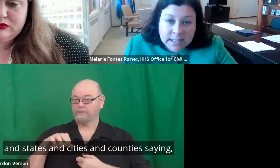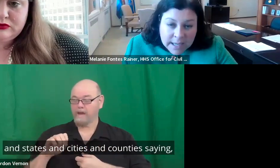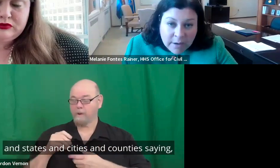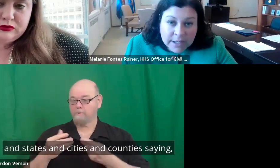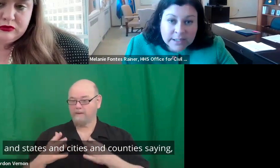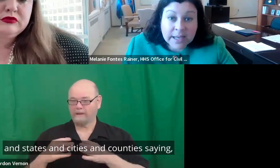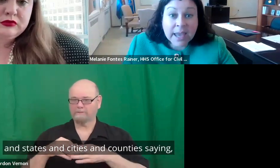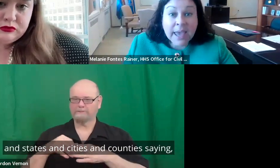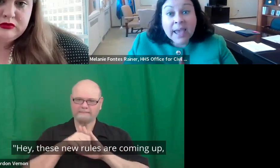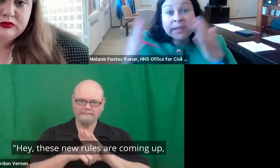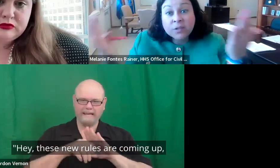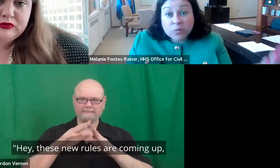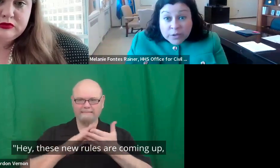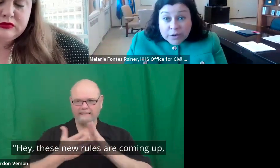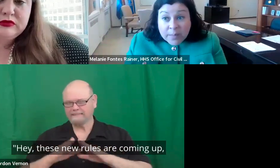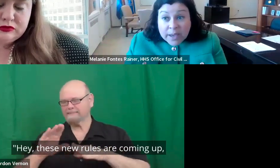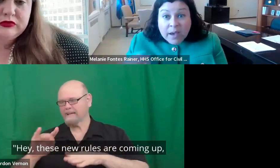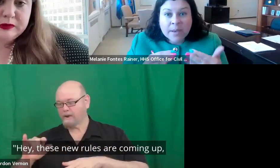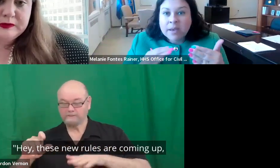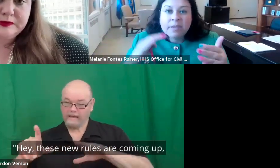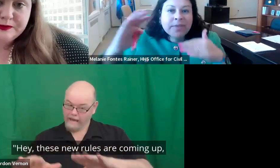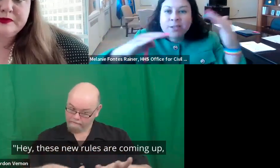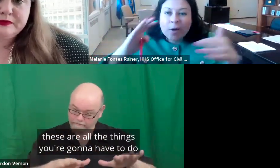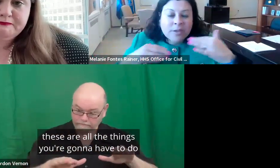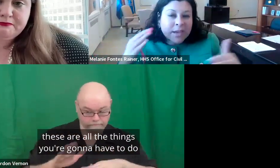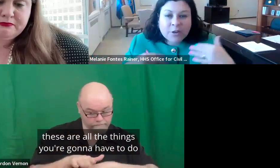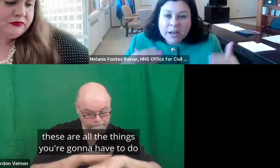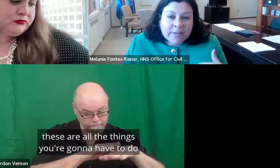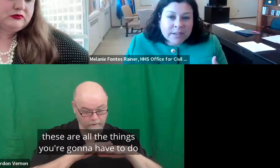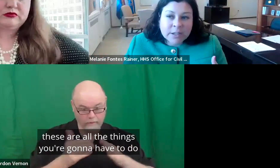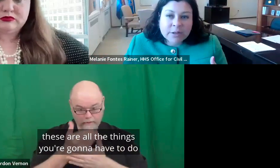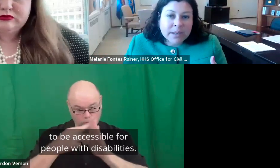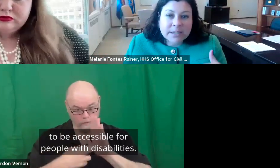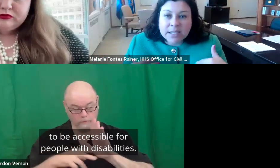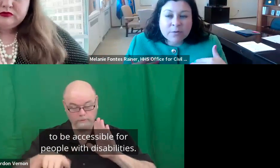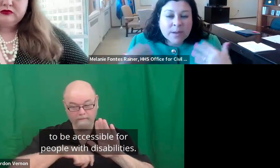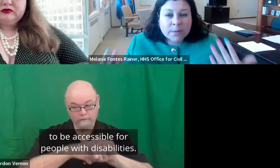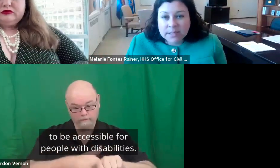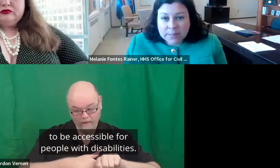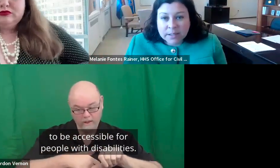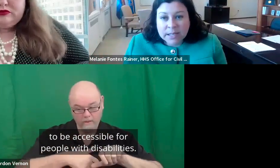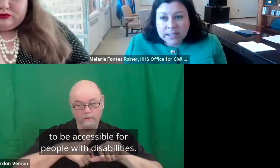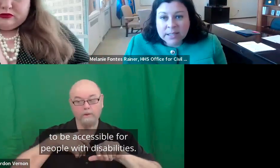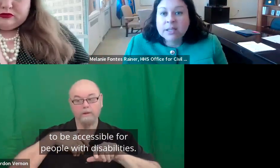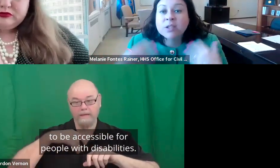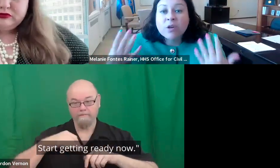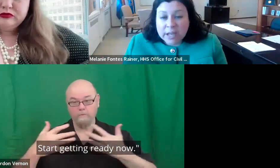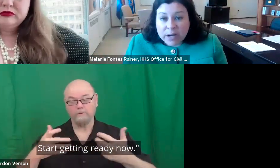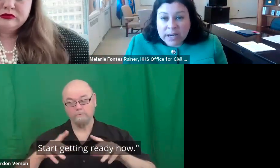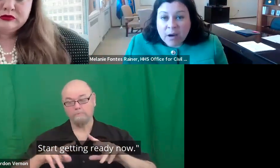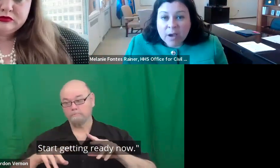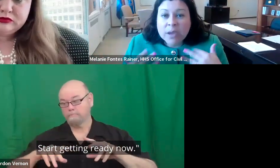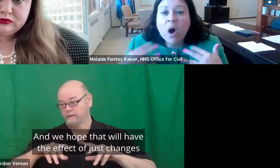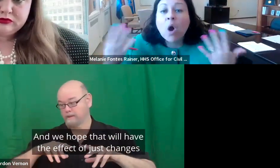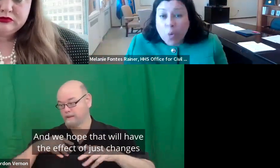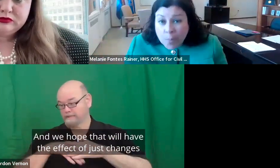states and cities and counties saying, hey, these new rules are coming up. These are all the things you're going to have to do to be accessible for people with disabilities. Start getting